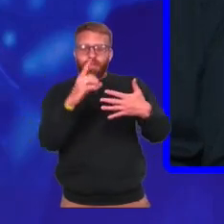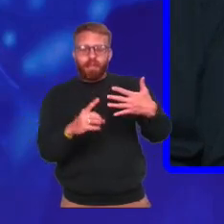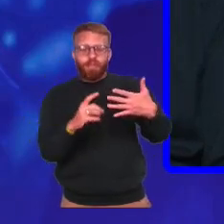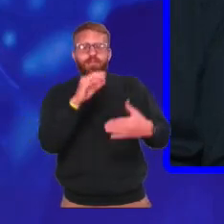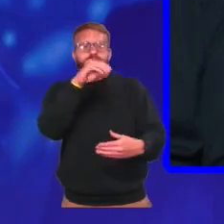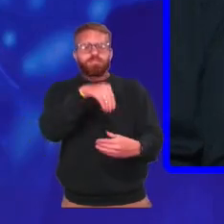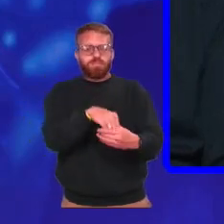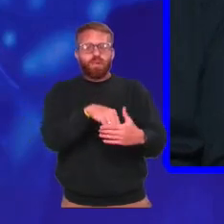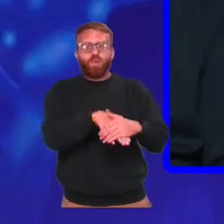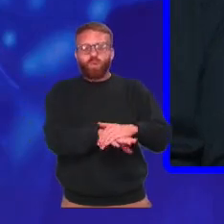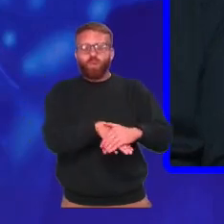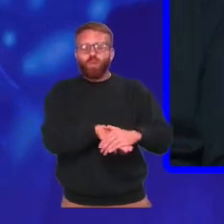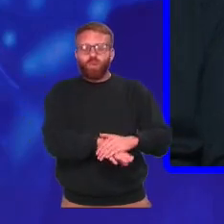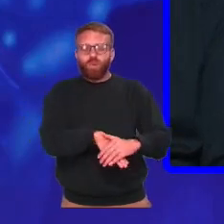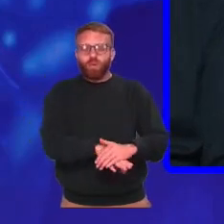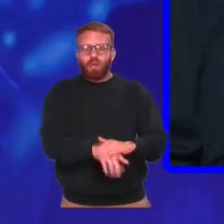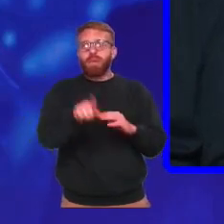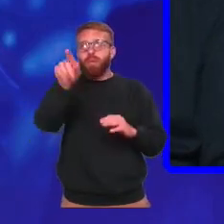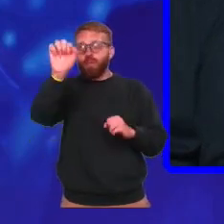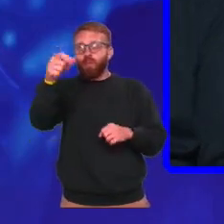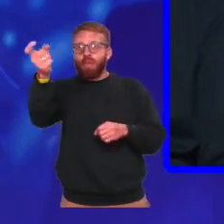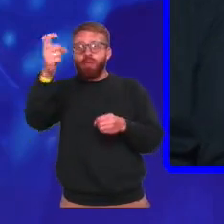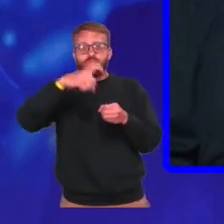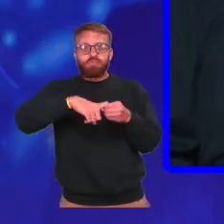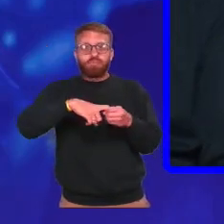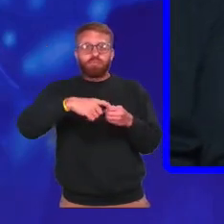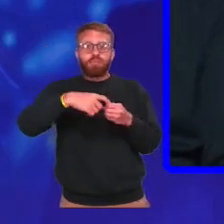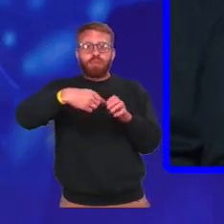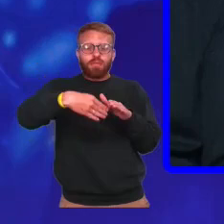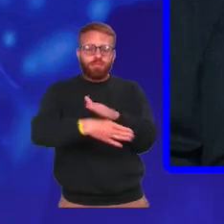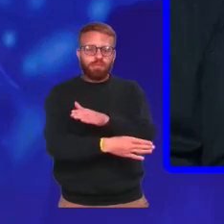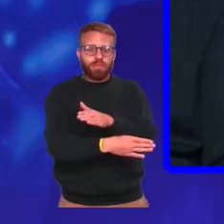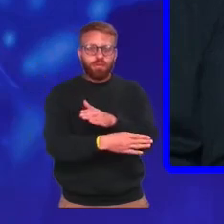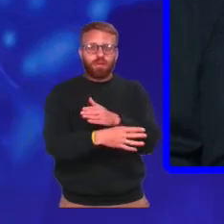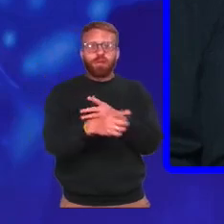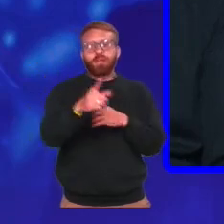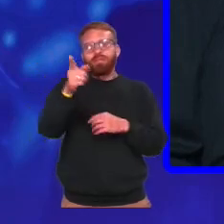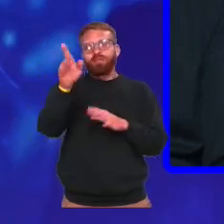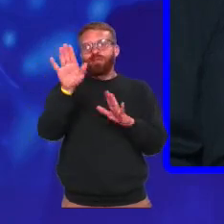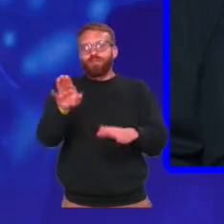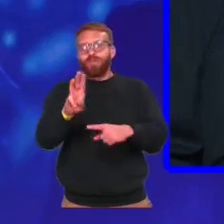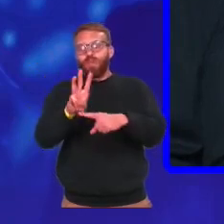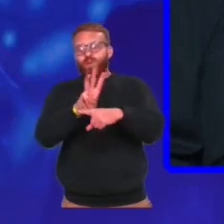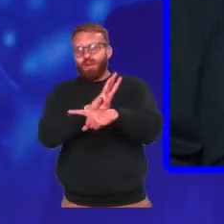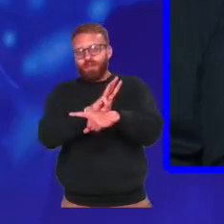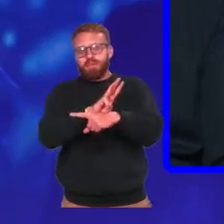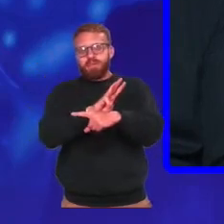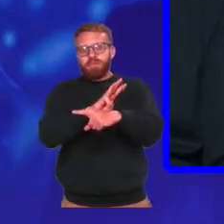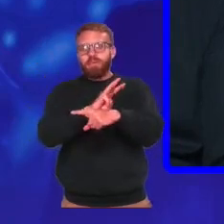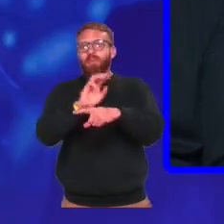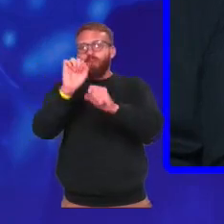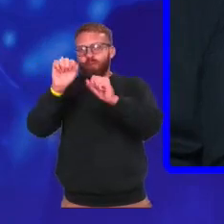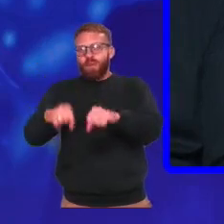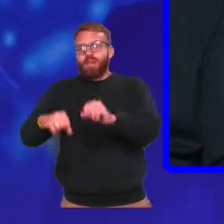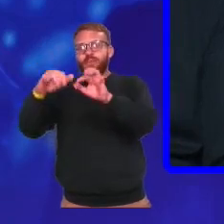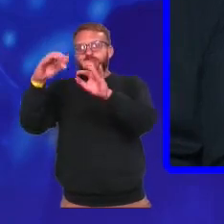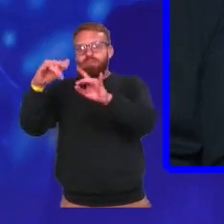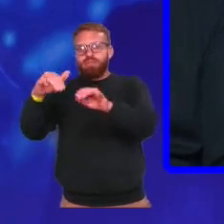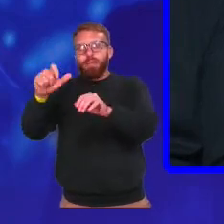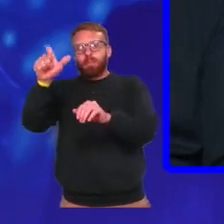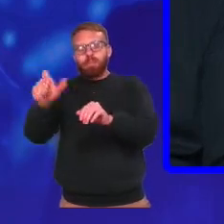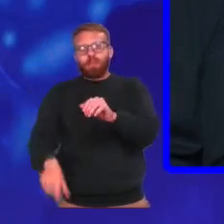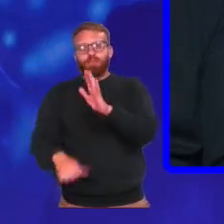externally, from a web interface. And internally, by the developer, directly from